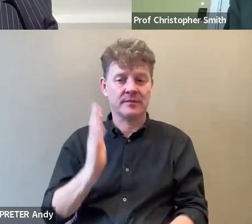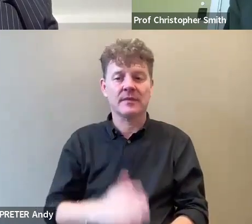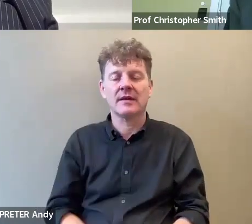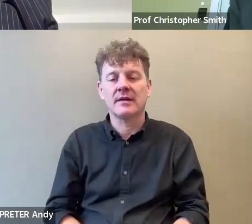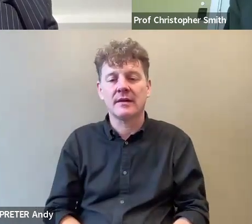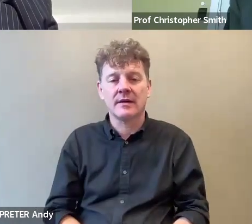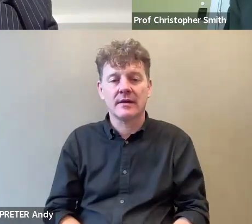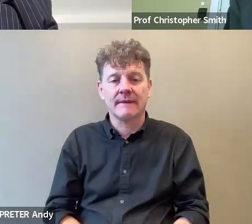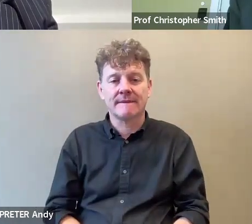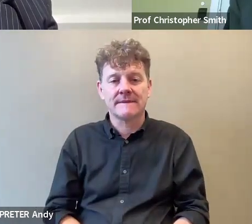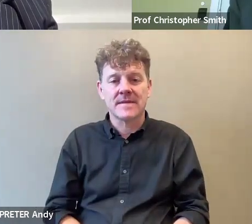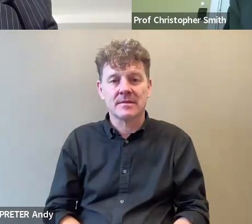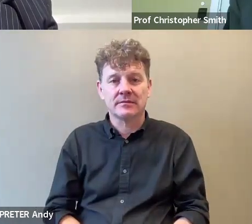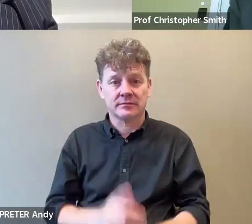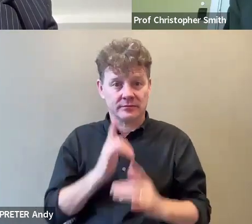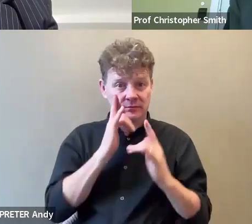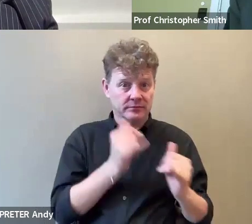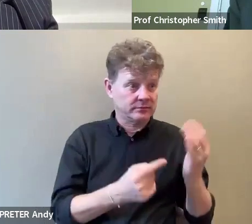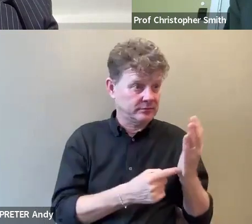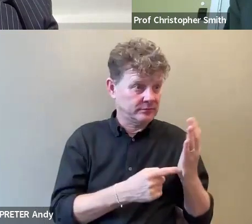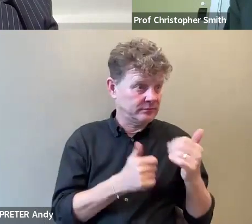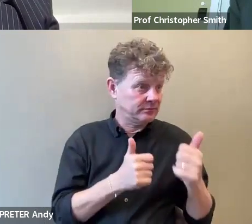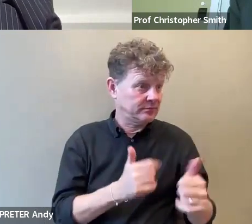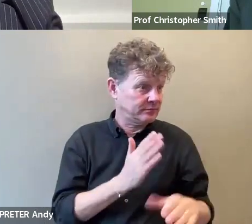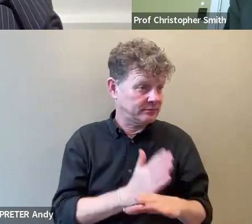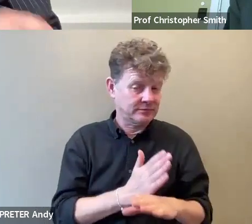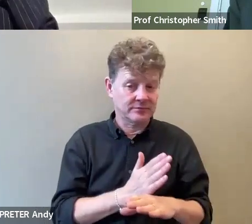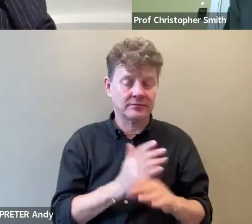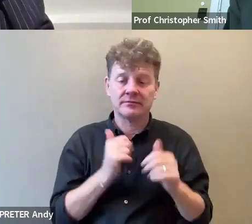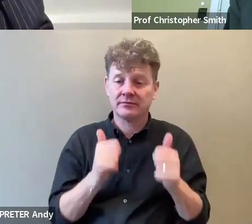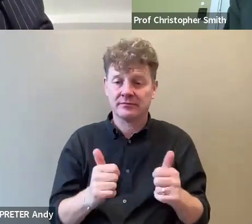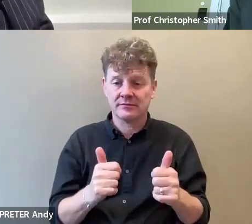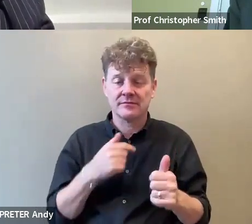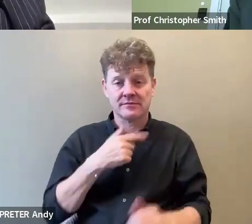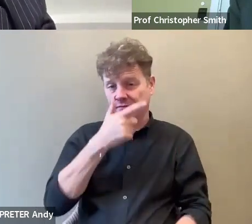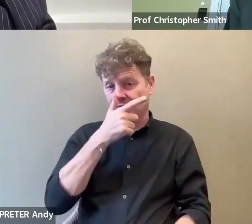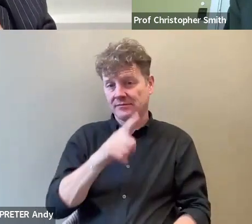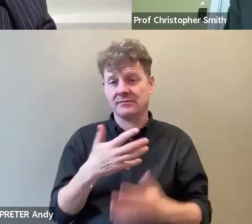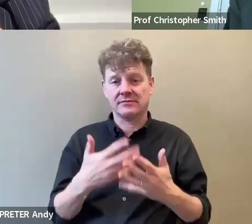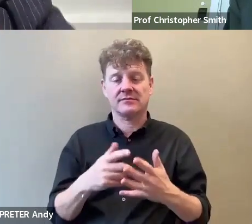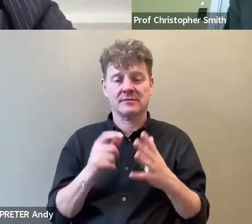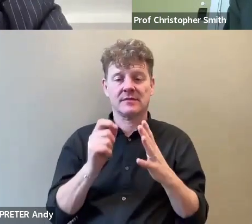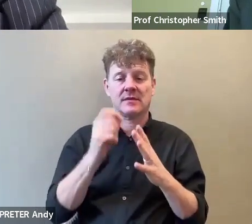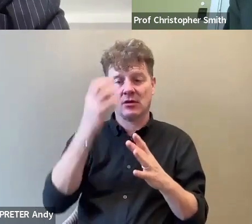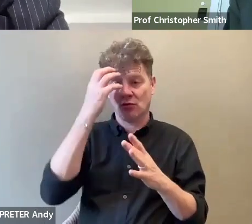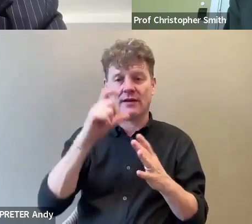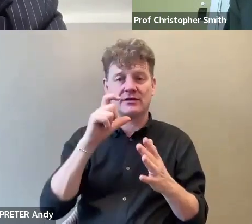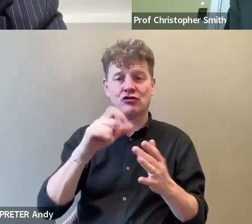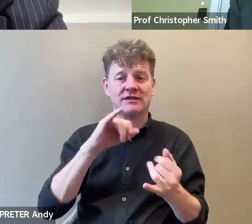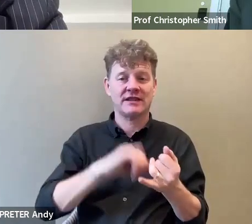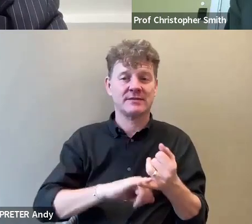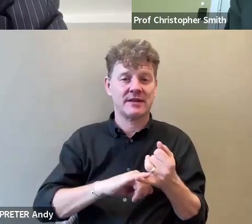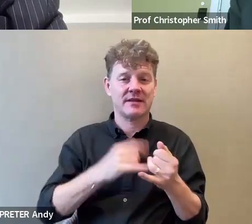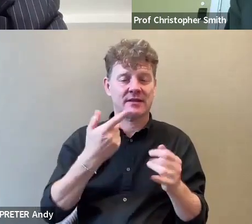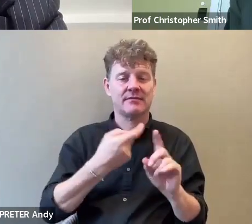And I'm just checking that the tech is working. Yep, okay. So we're very lucky today to have Professor Christopher Smith from